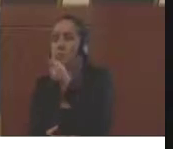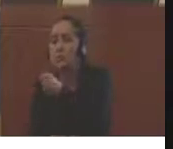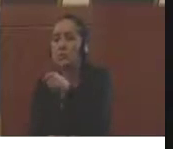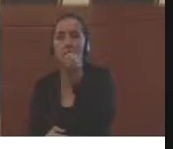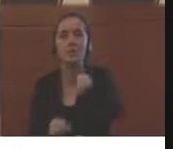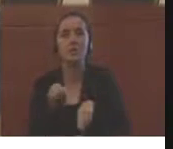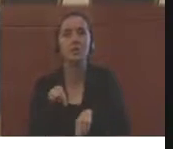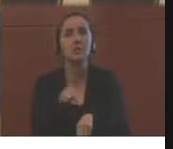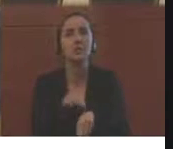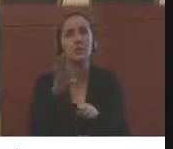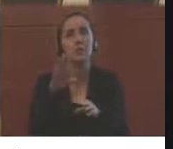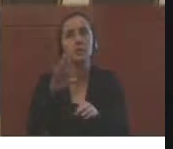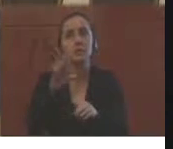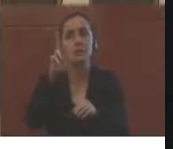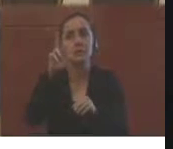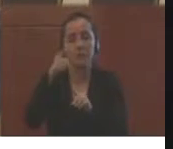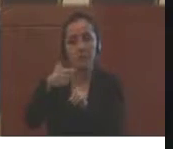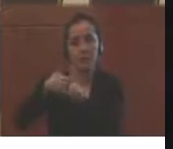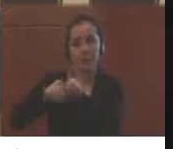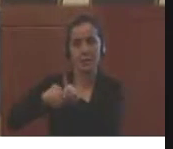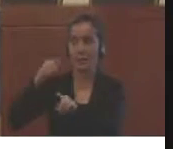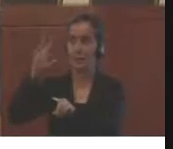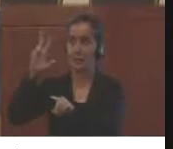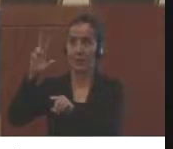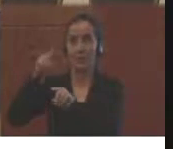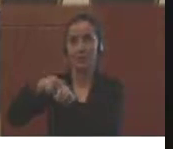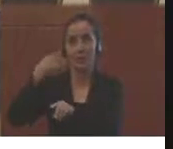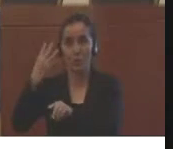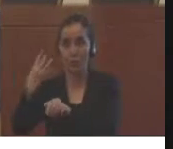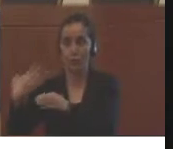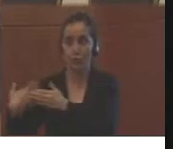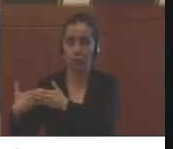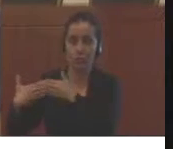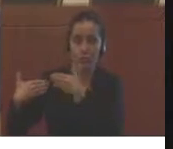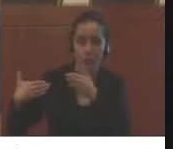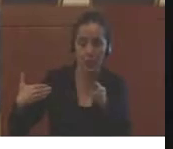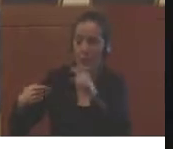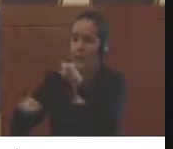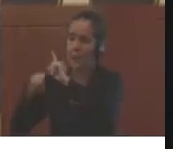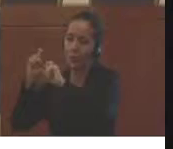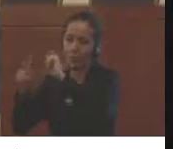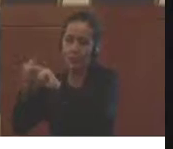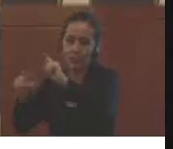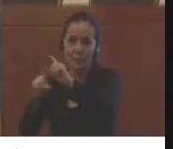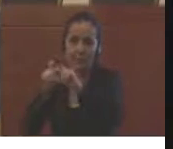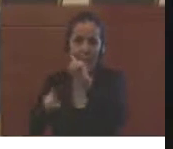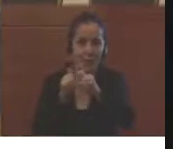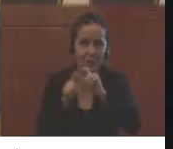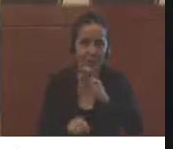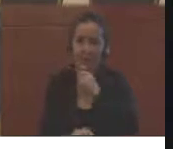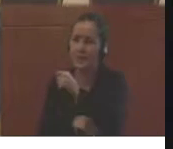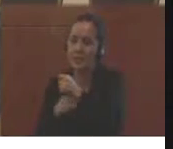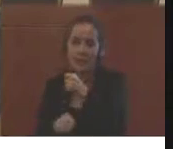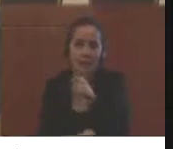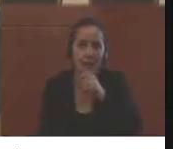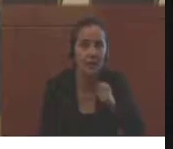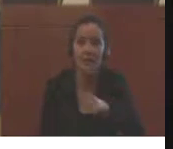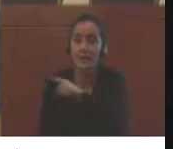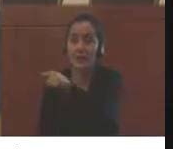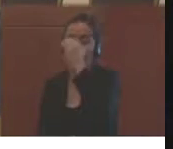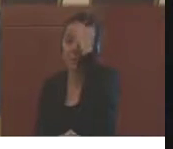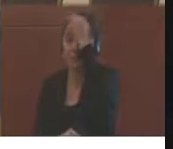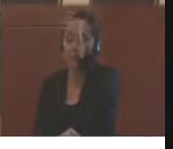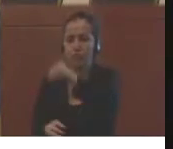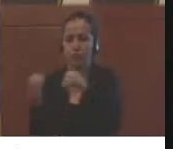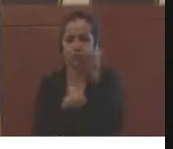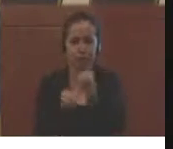national consultation processes that we have supported in the last 3 to 4 months, and which also contribute in some aspects that are